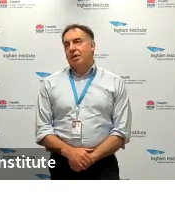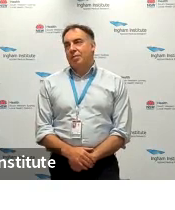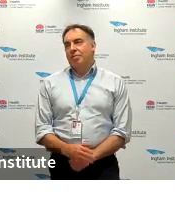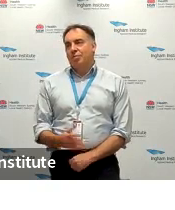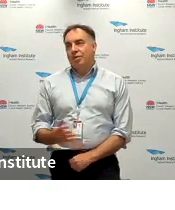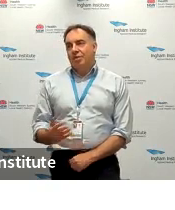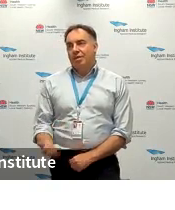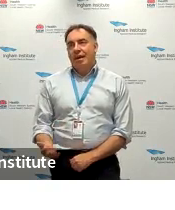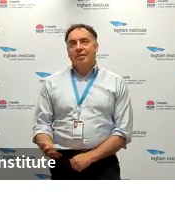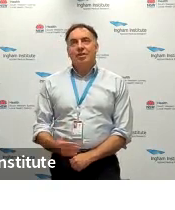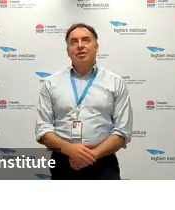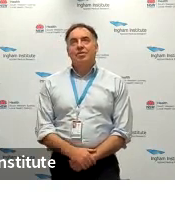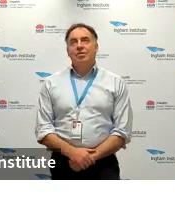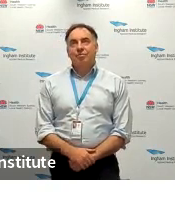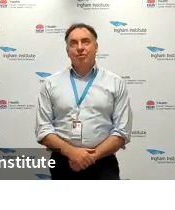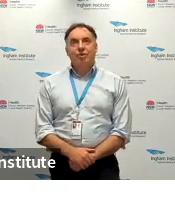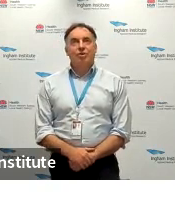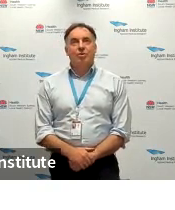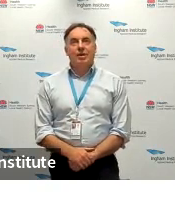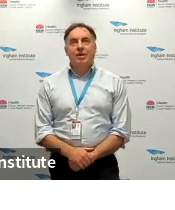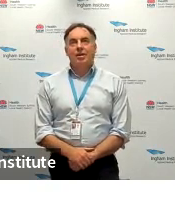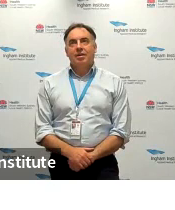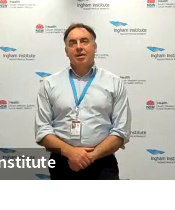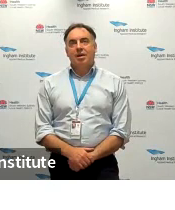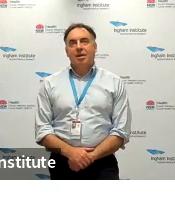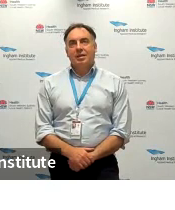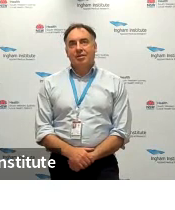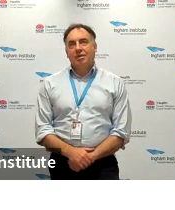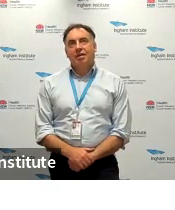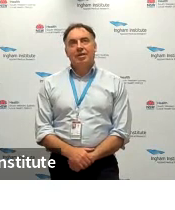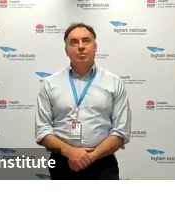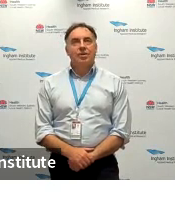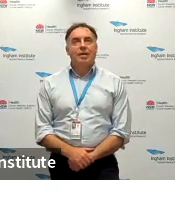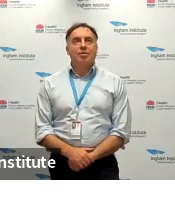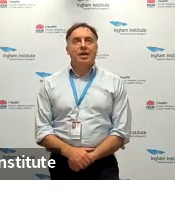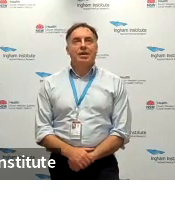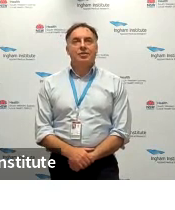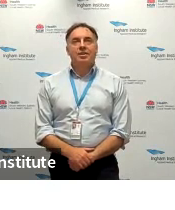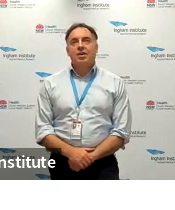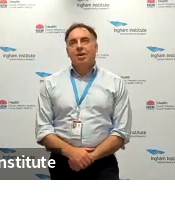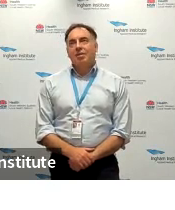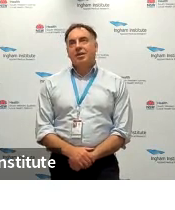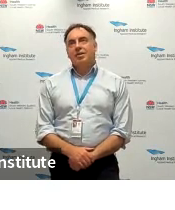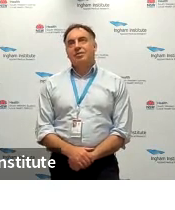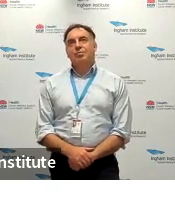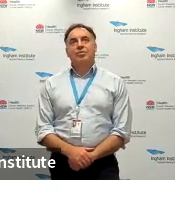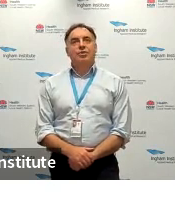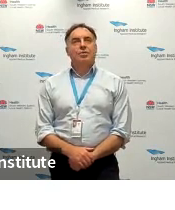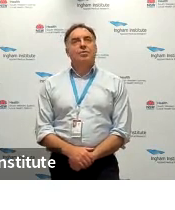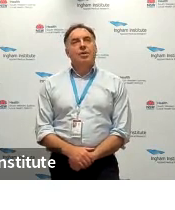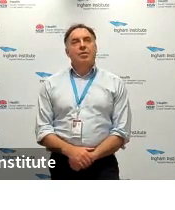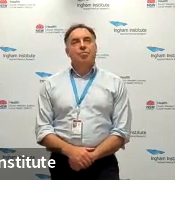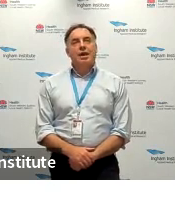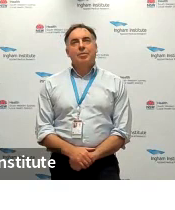and with Angela, Renuka, who you'll hear later, and also Anne-Marie Hennessy, are recognized as one